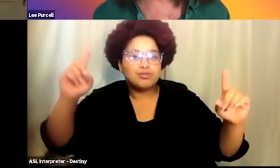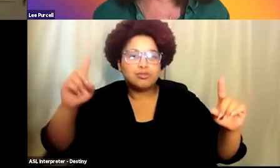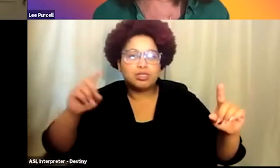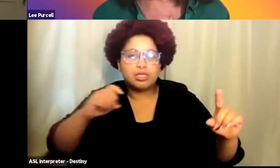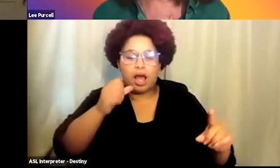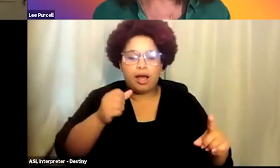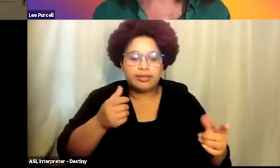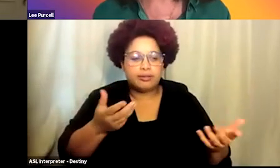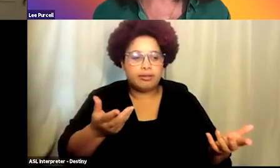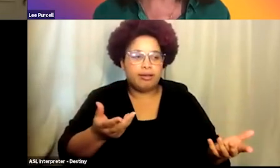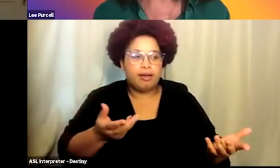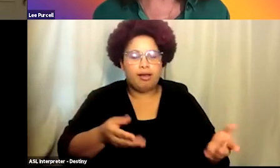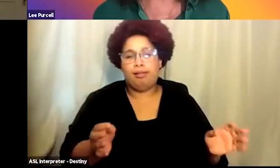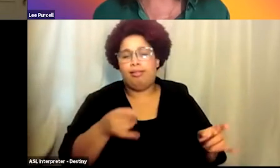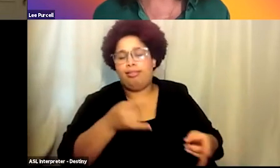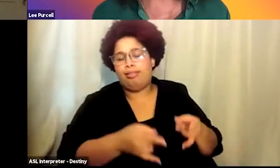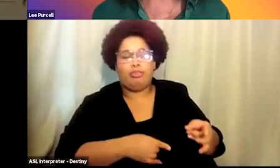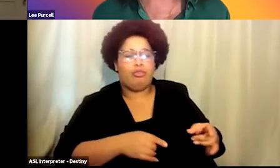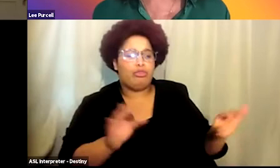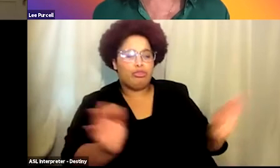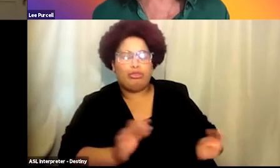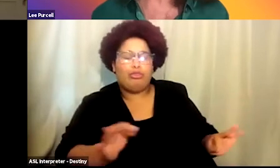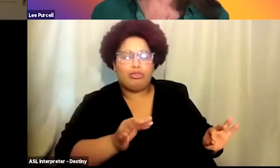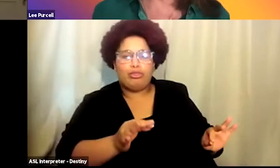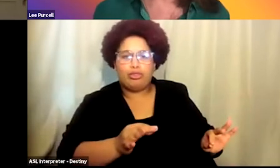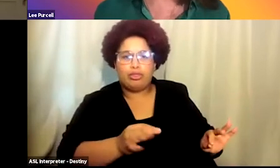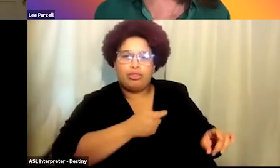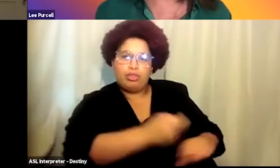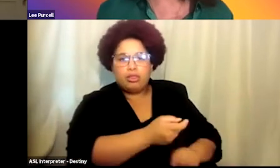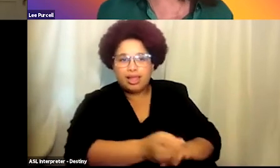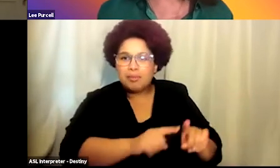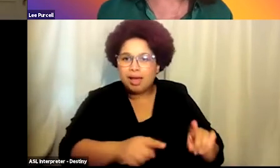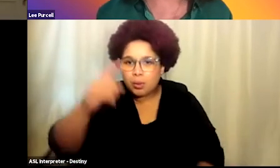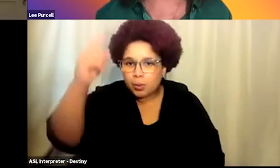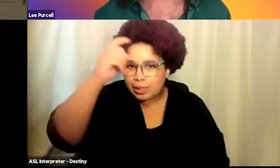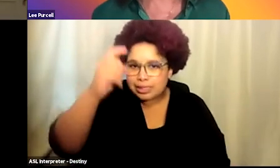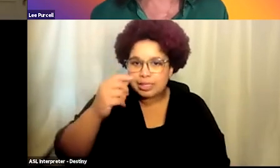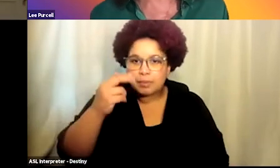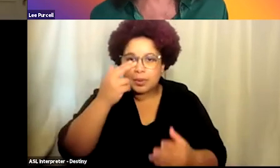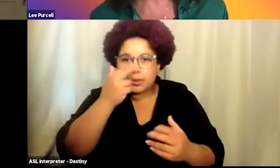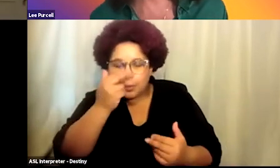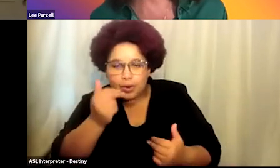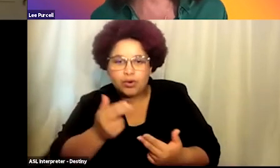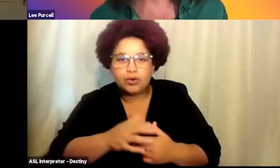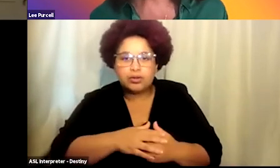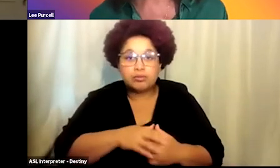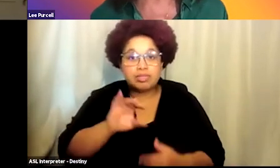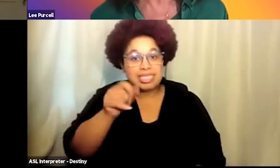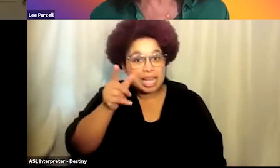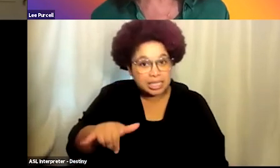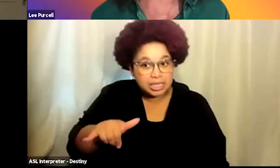of the jokes, right? But being the wisdom, being the humor, being the sexy